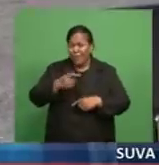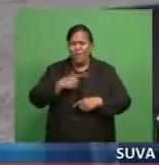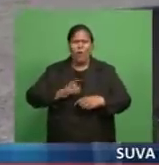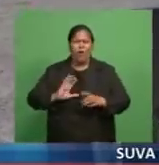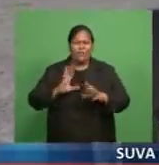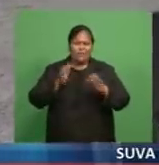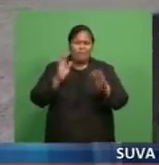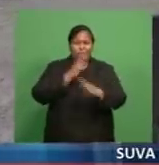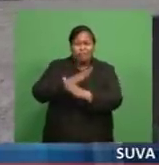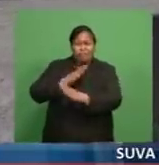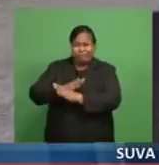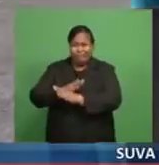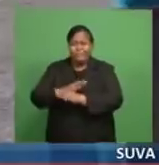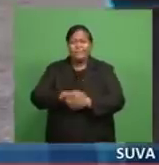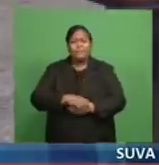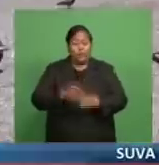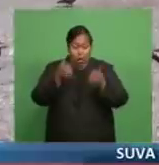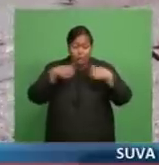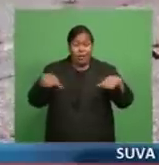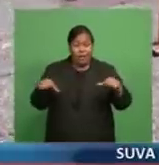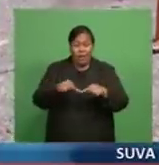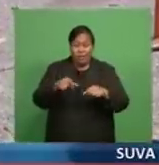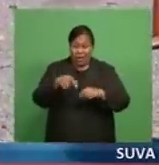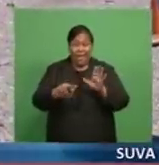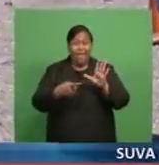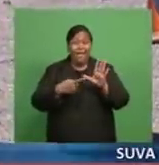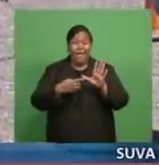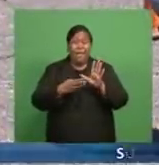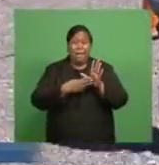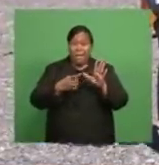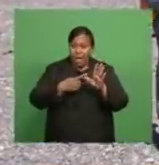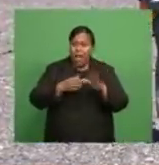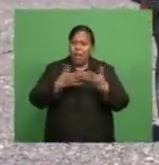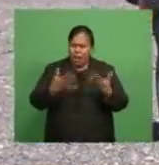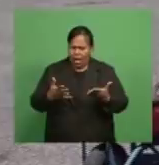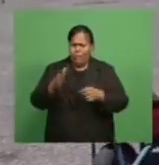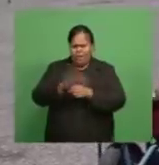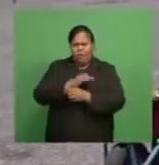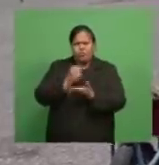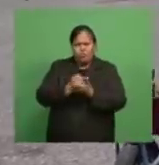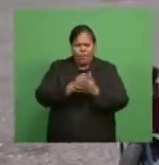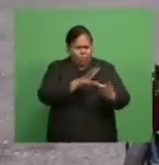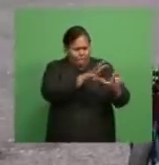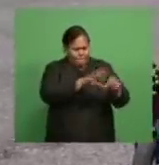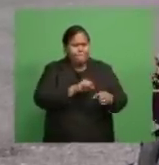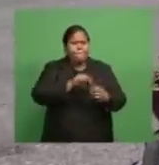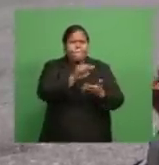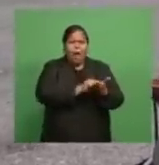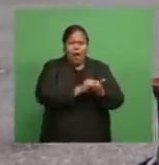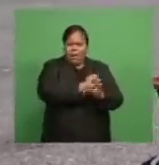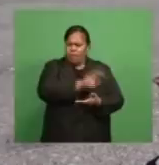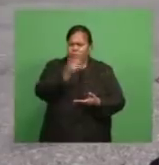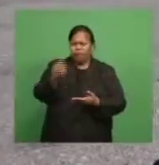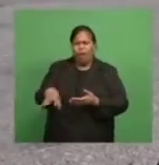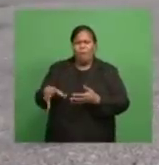will ensure the supply of agricultural produce at markets in the Suva lockdown area is not affected.